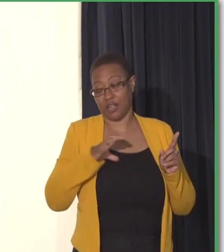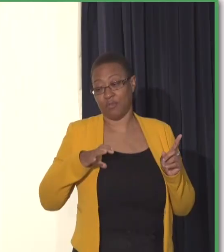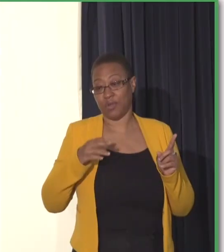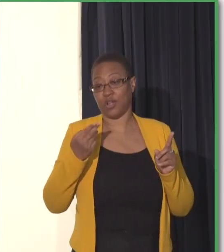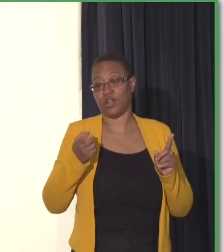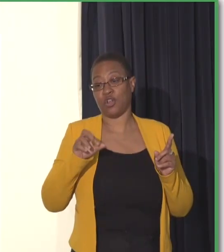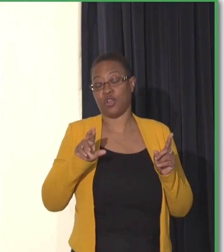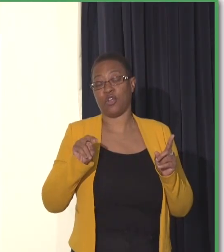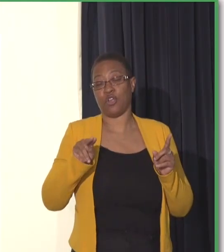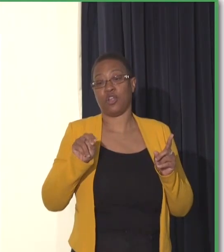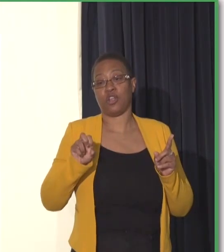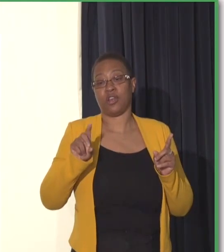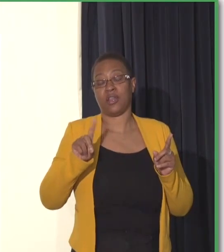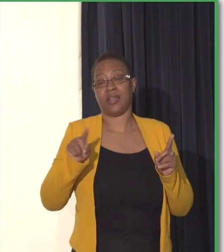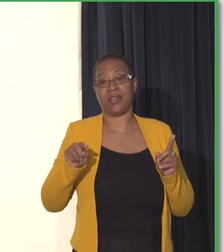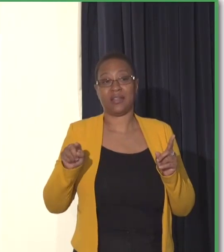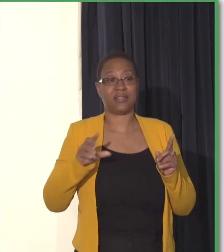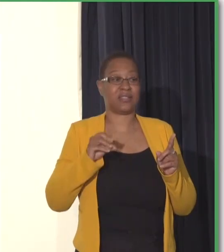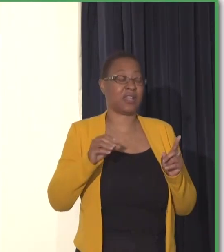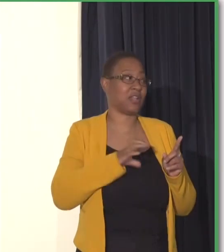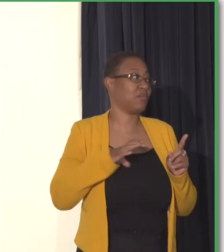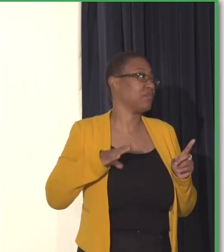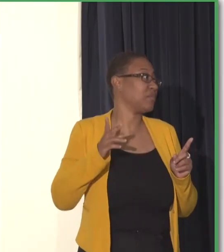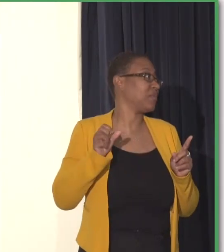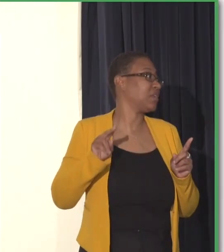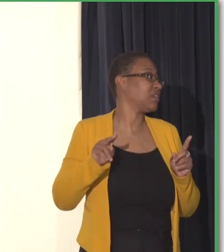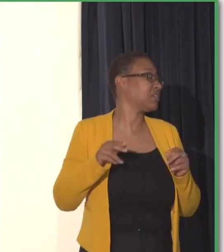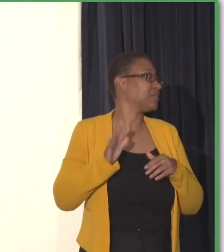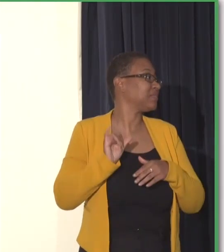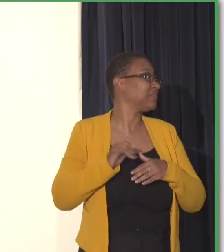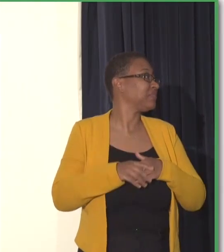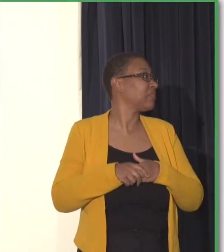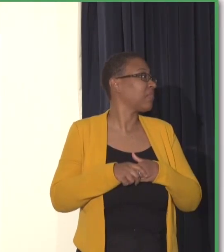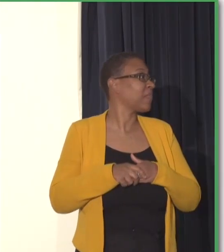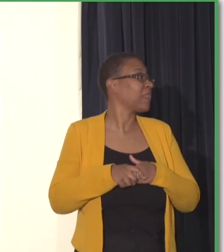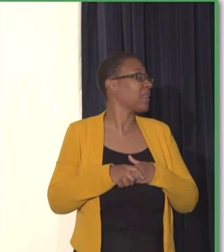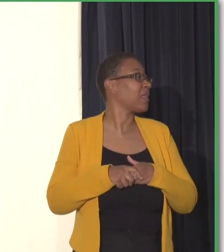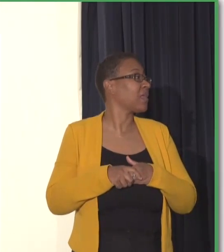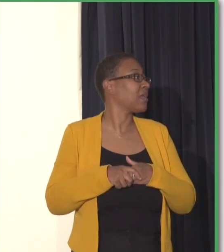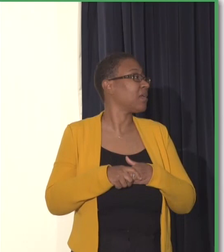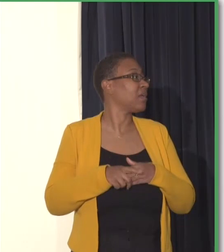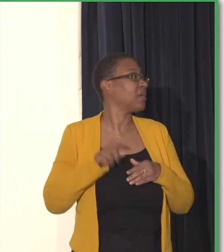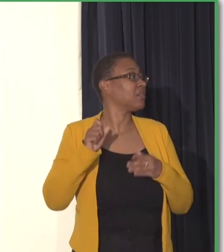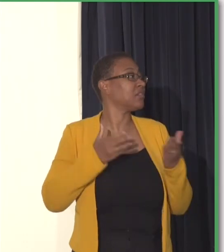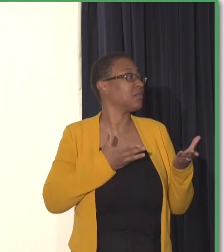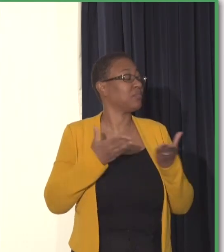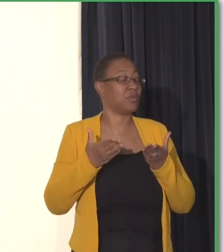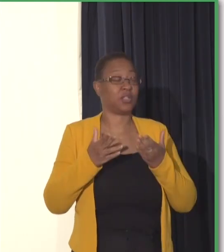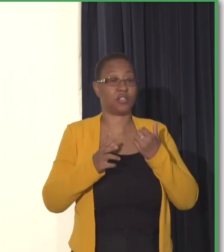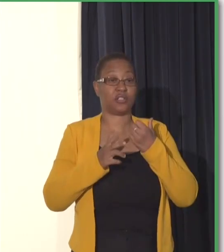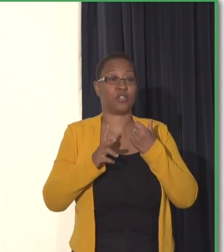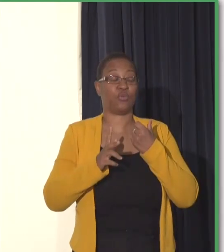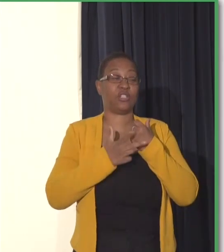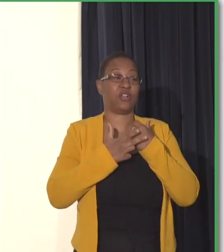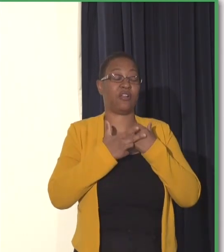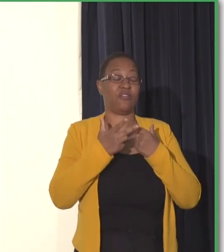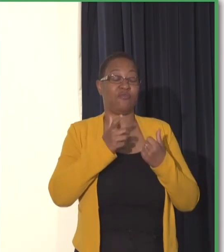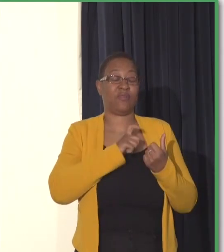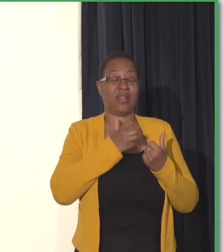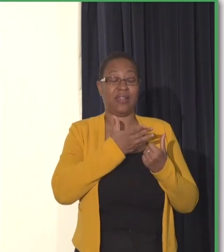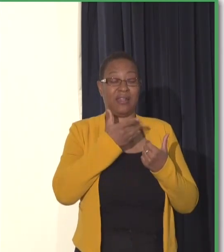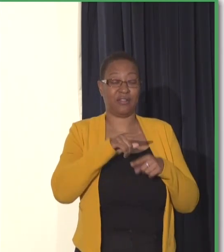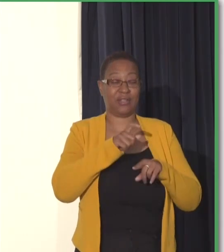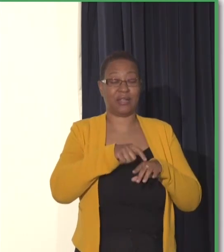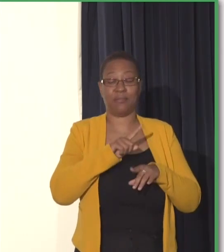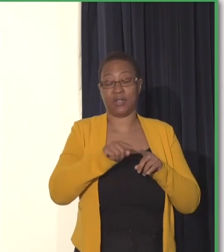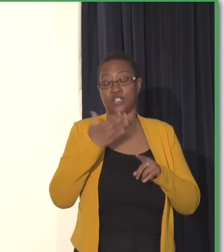Commissioner Hernandez, phenomenal job. Commissioner Burton at the last budget meeting, right? Yeah. Sure. He should have brought up the reserve thing. But that's good.